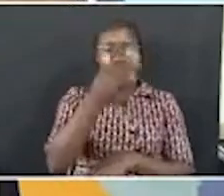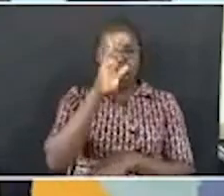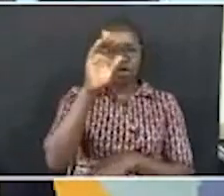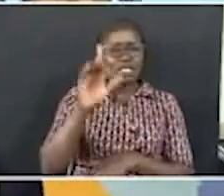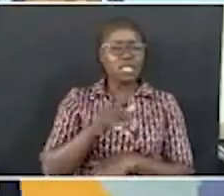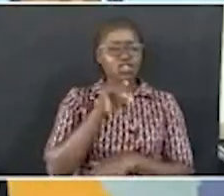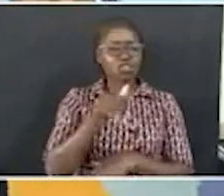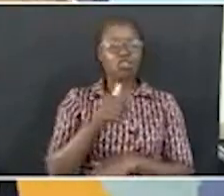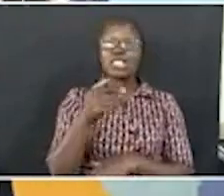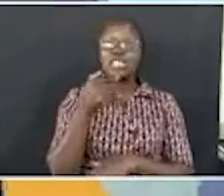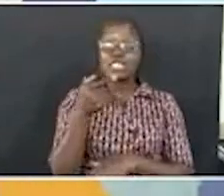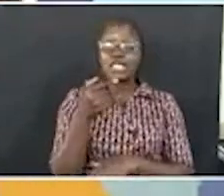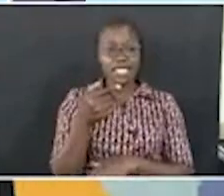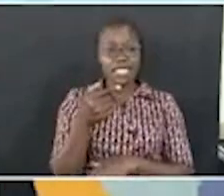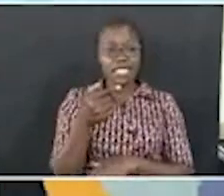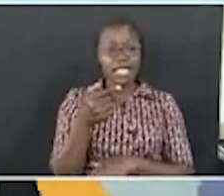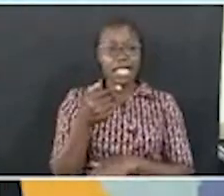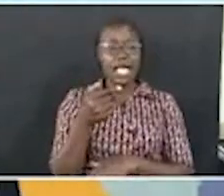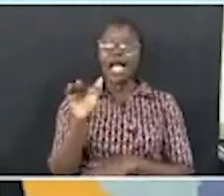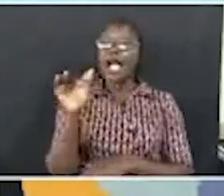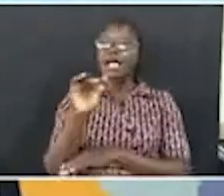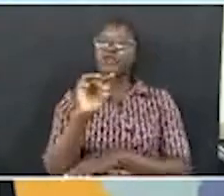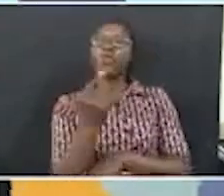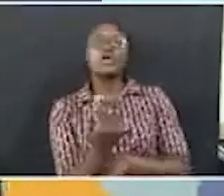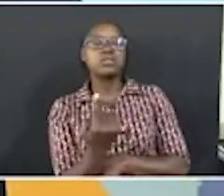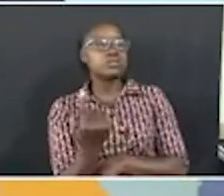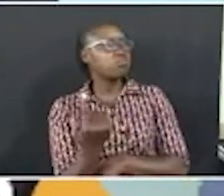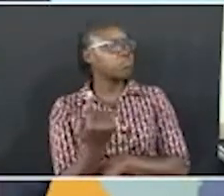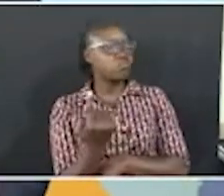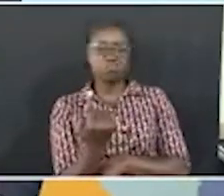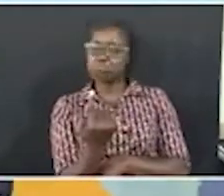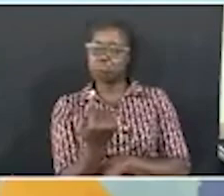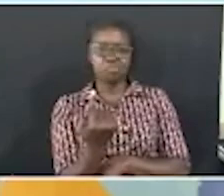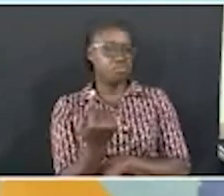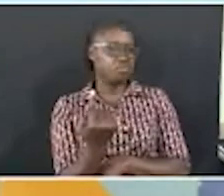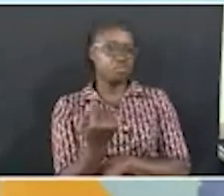does not say, ask once.